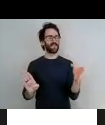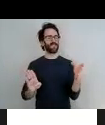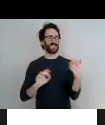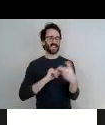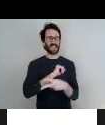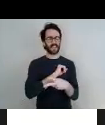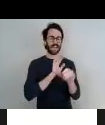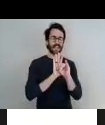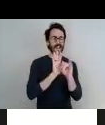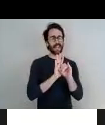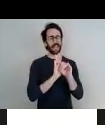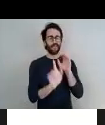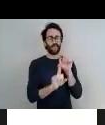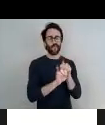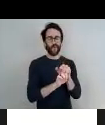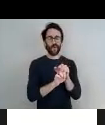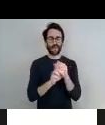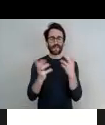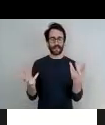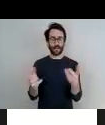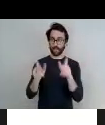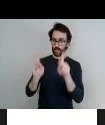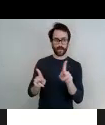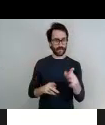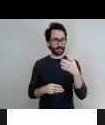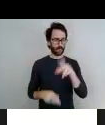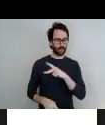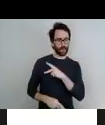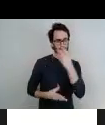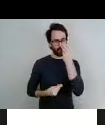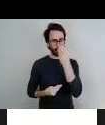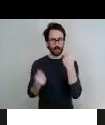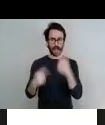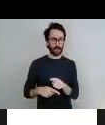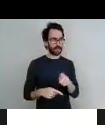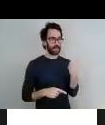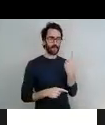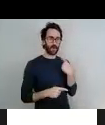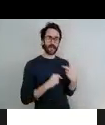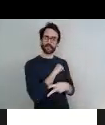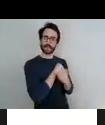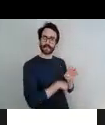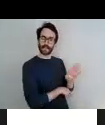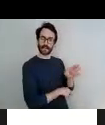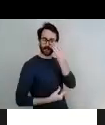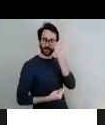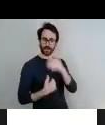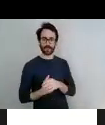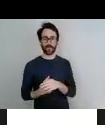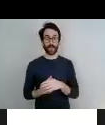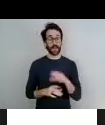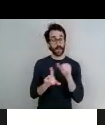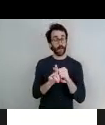personal information has been stolen or compromised, or they've been part of a breach. Identity fraud occurs when